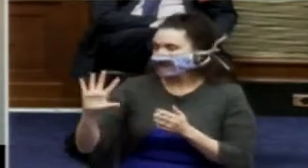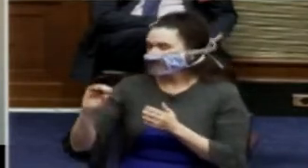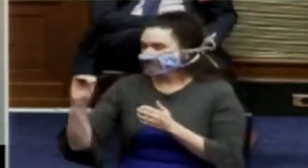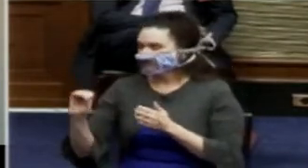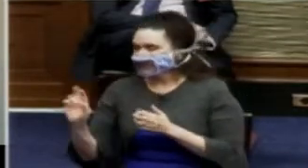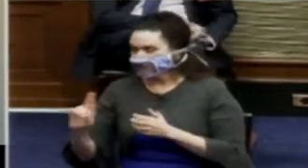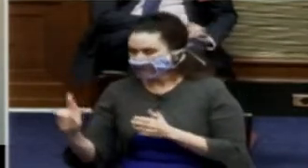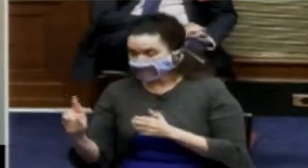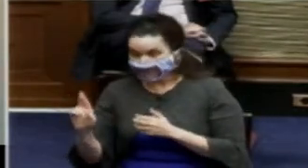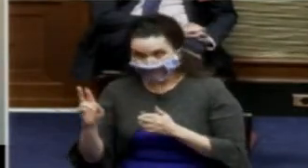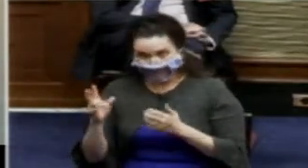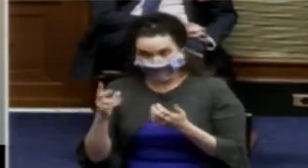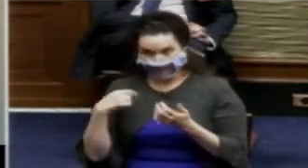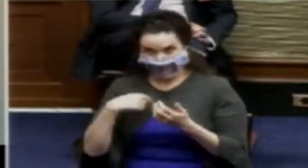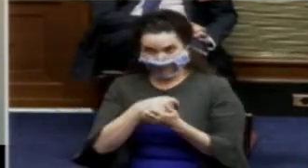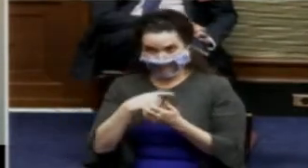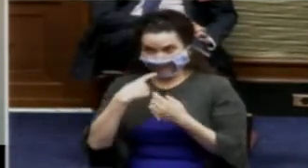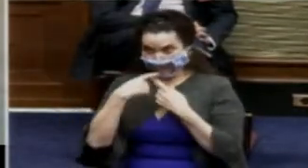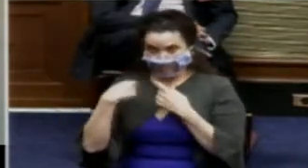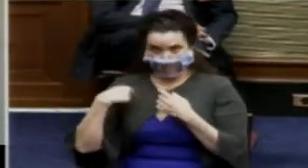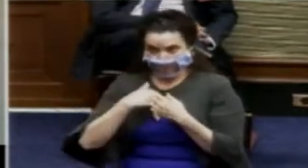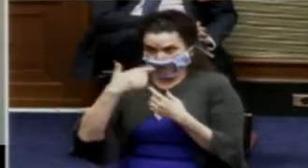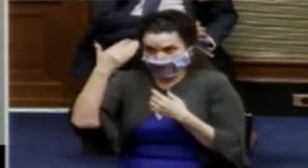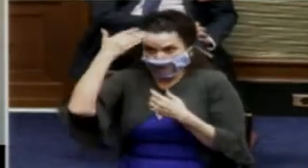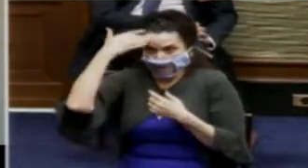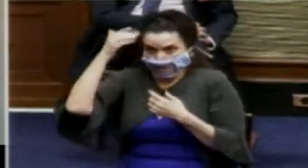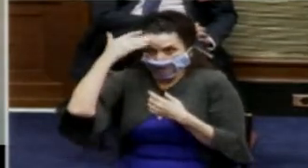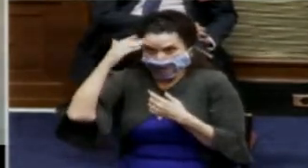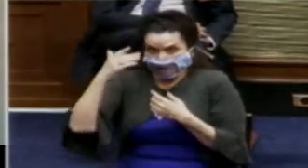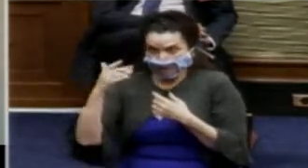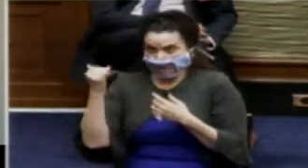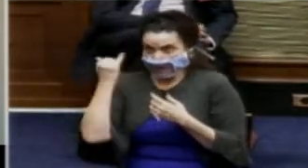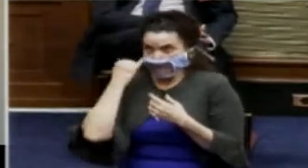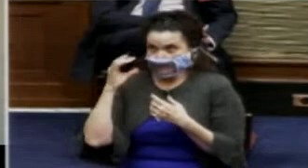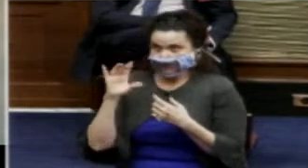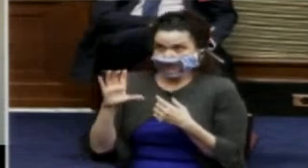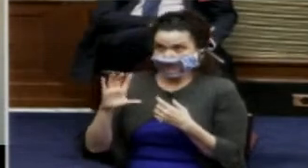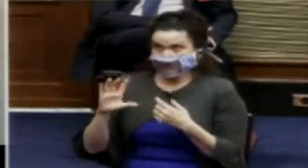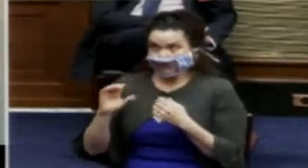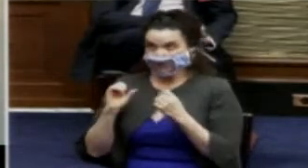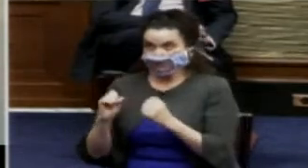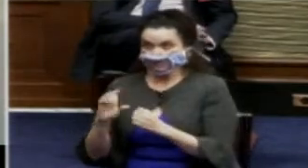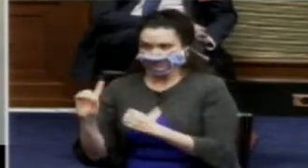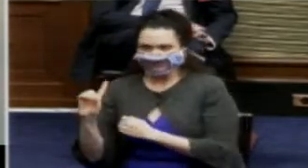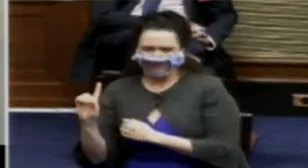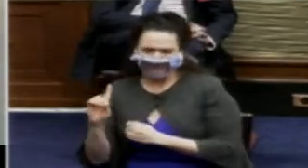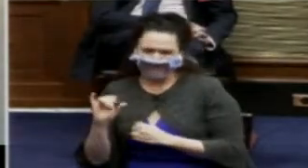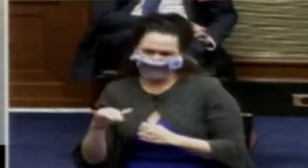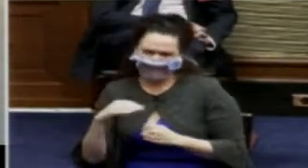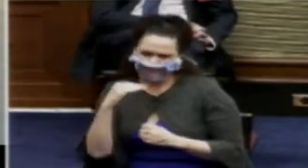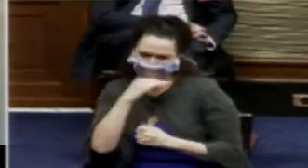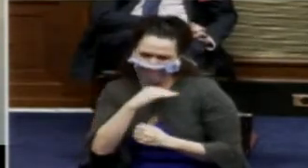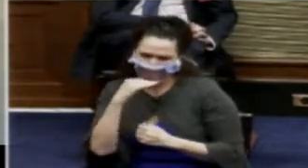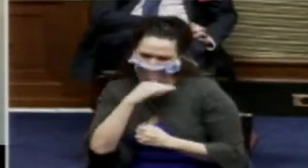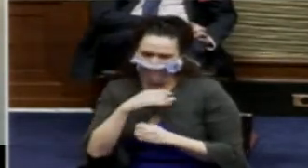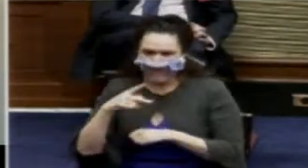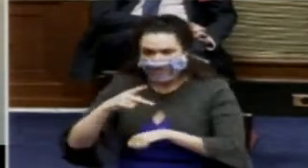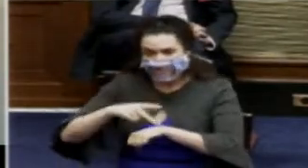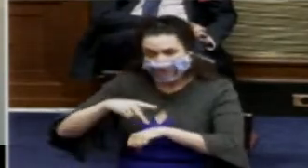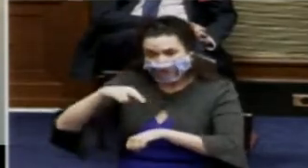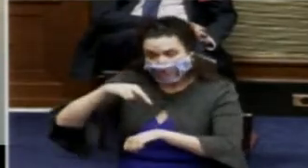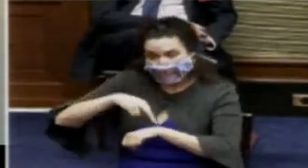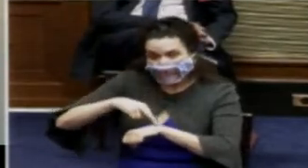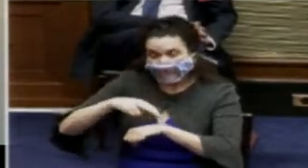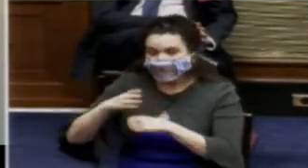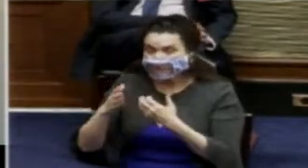of Washington, D.C. would be is farcical and it's laughable. Puerto Rico, on the other hand, while probably we would agree leans Democrat, they have